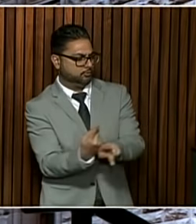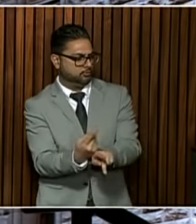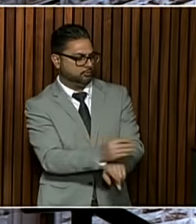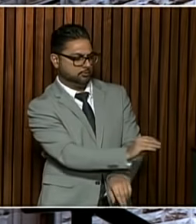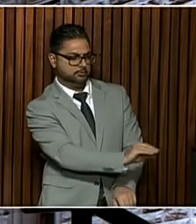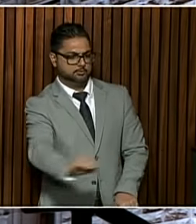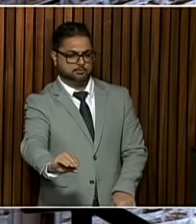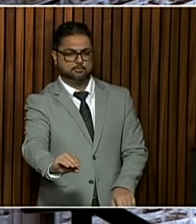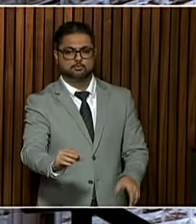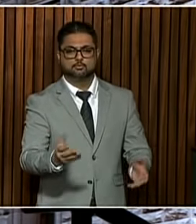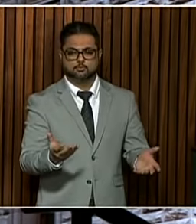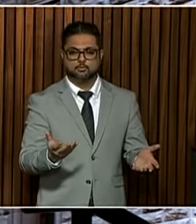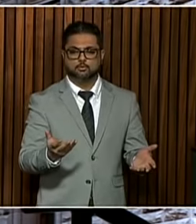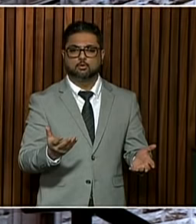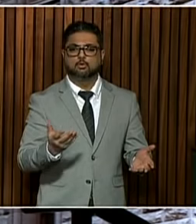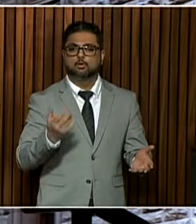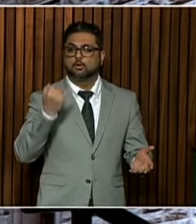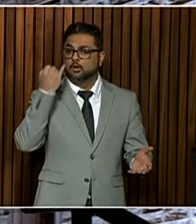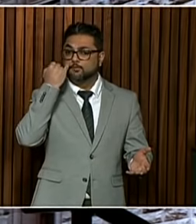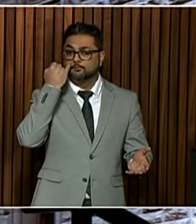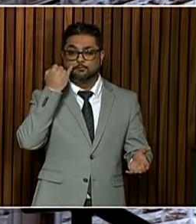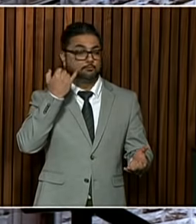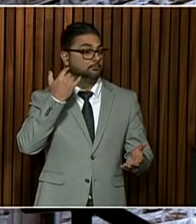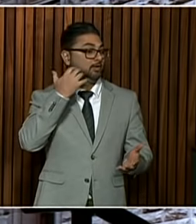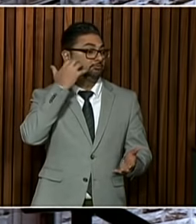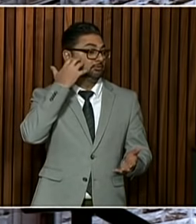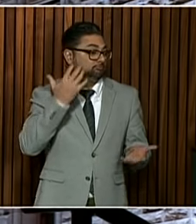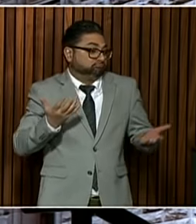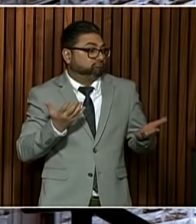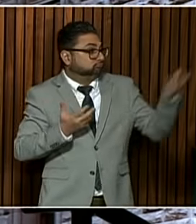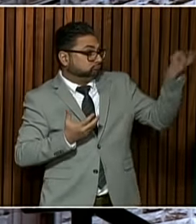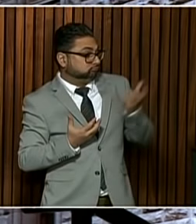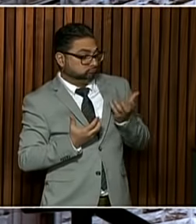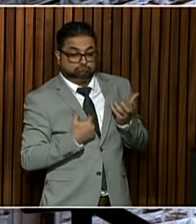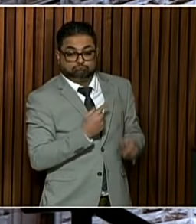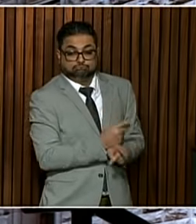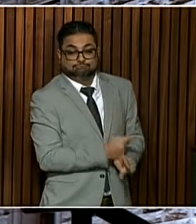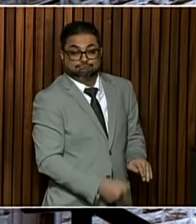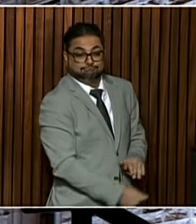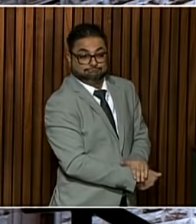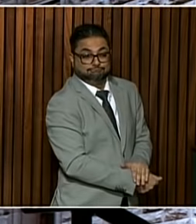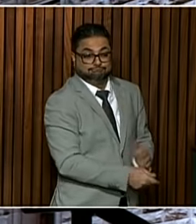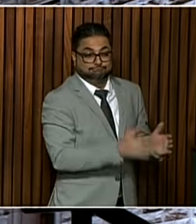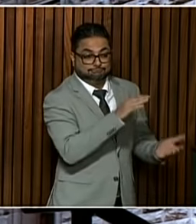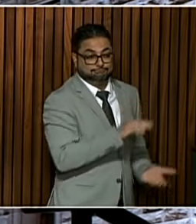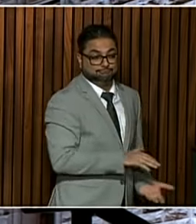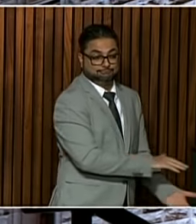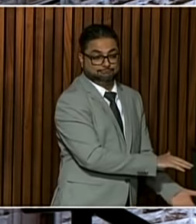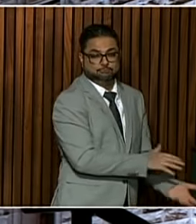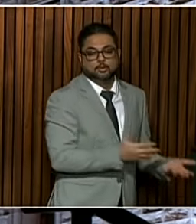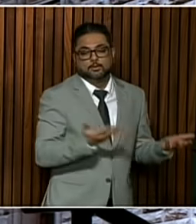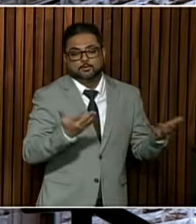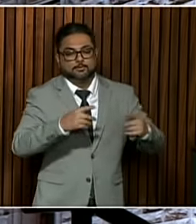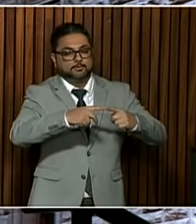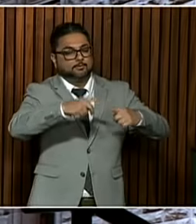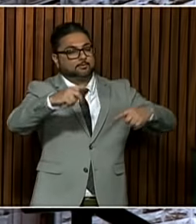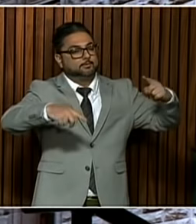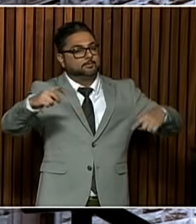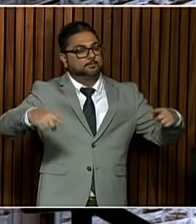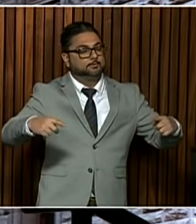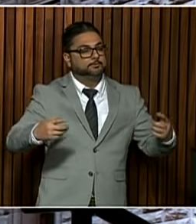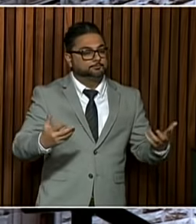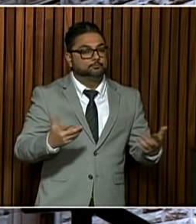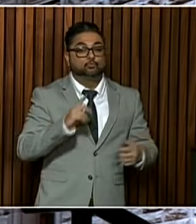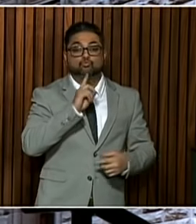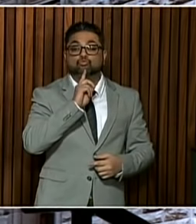we compromised one facility because one was unwilling to either declare or make it known what was there. So in the essence, we're in this